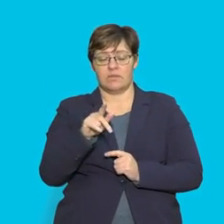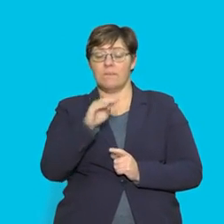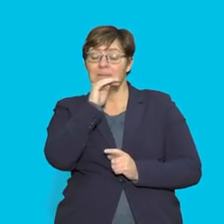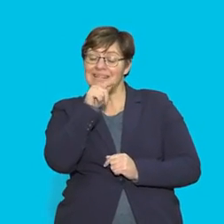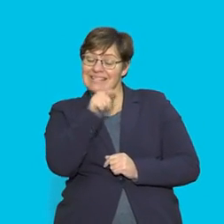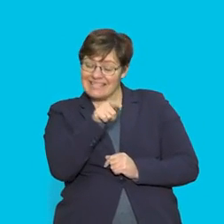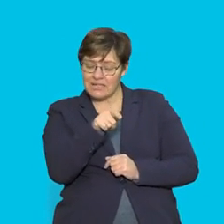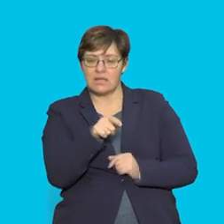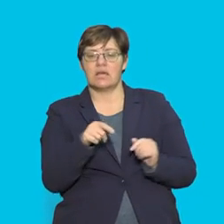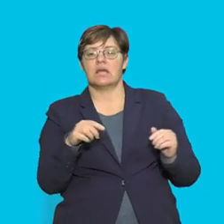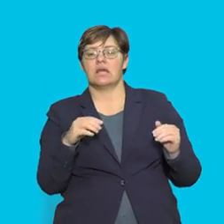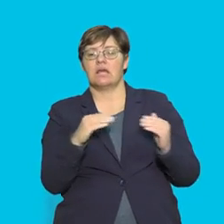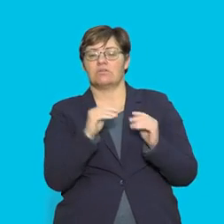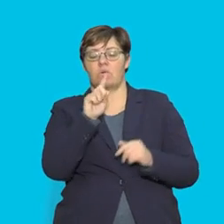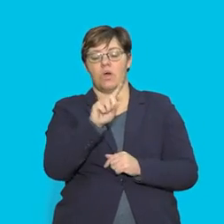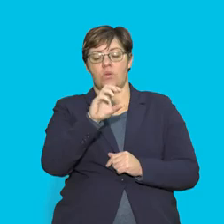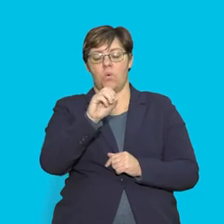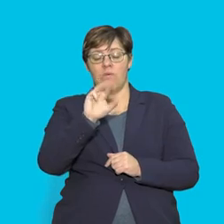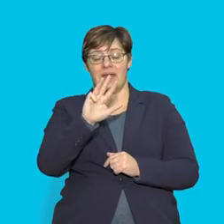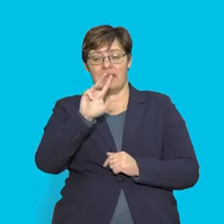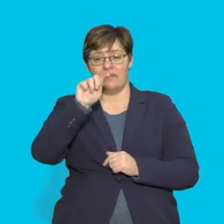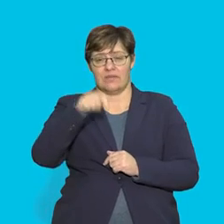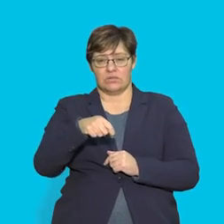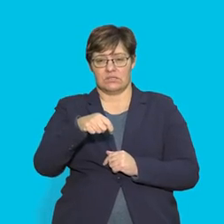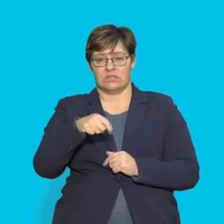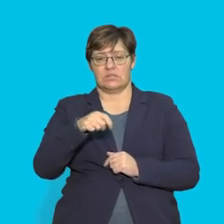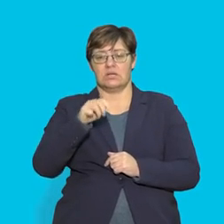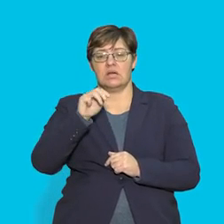there. This is going to give me